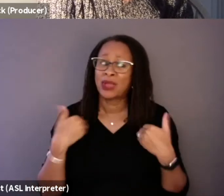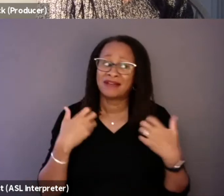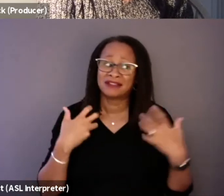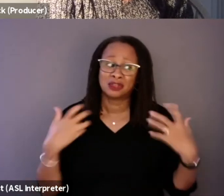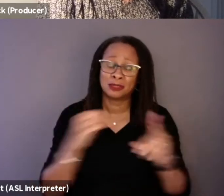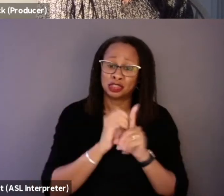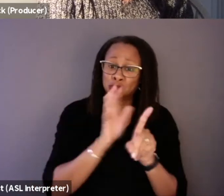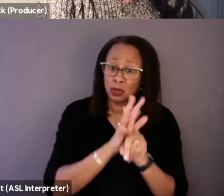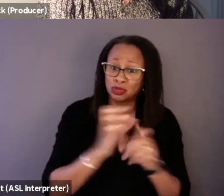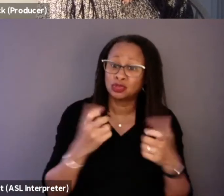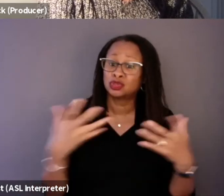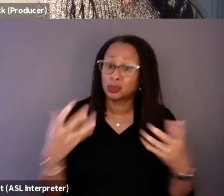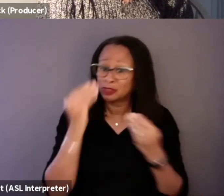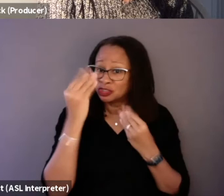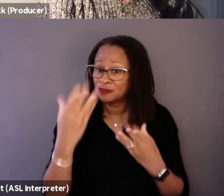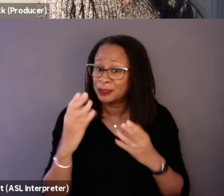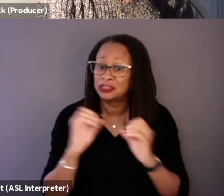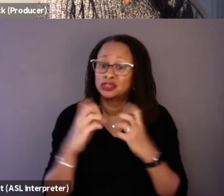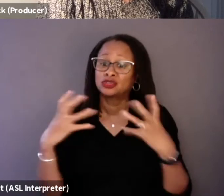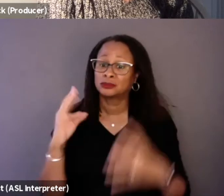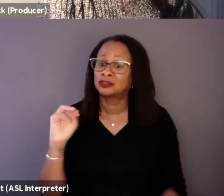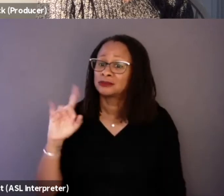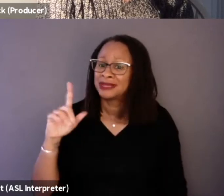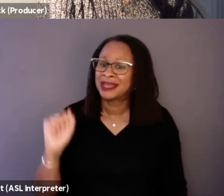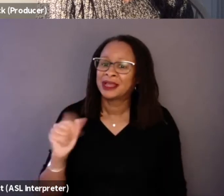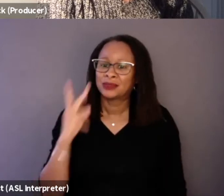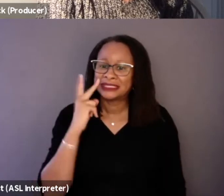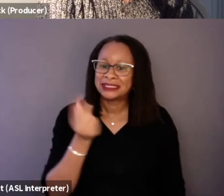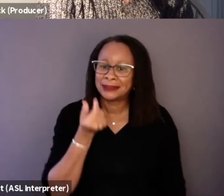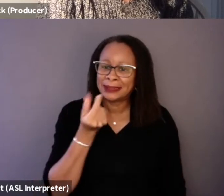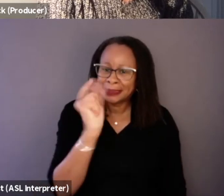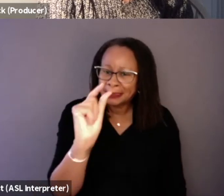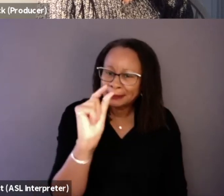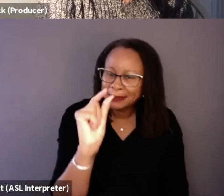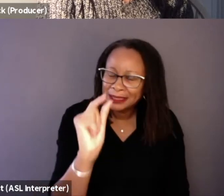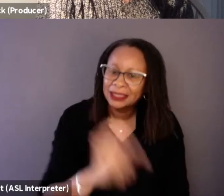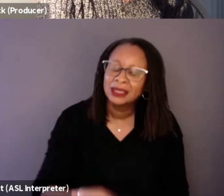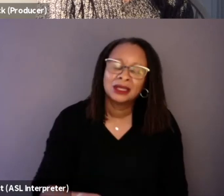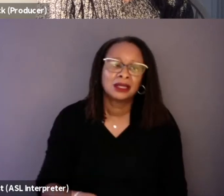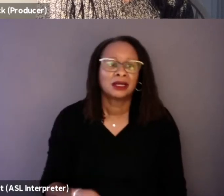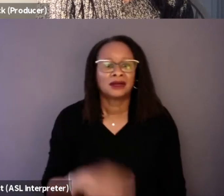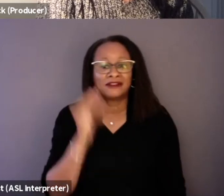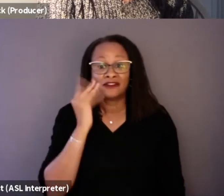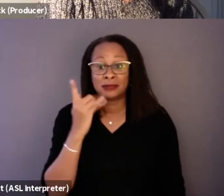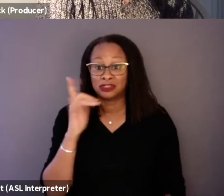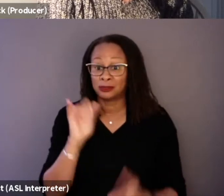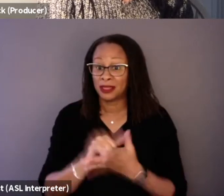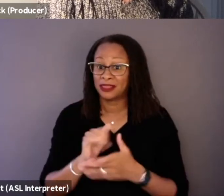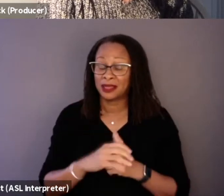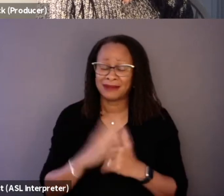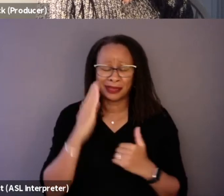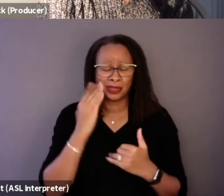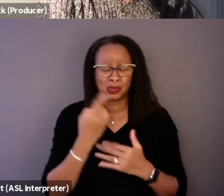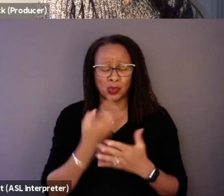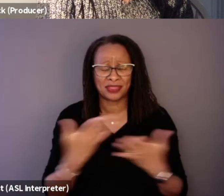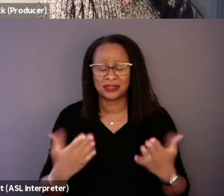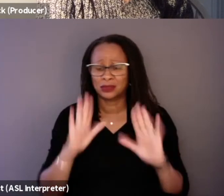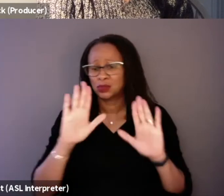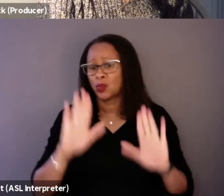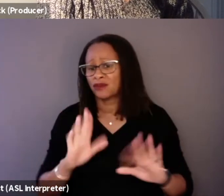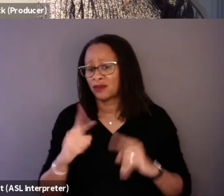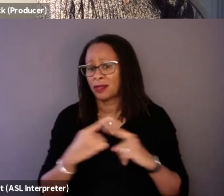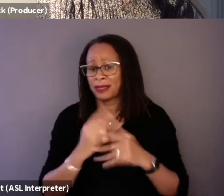generally. And that's one of the things that's so refreshing. And I know that the conflict